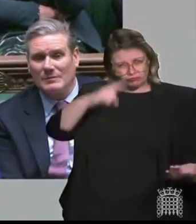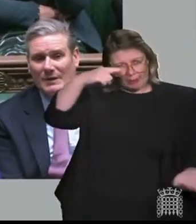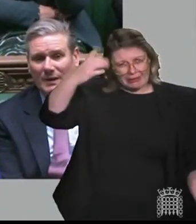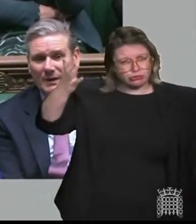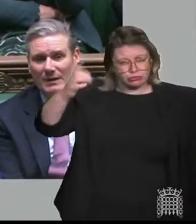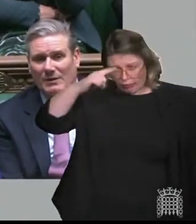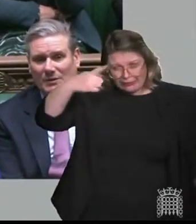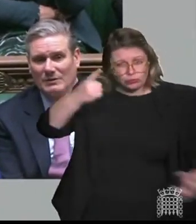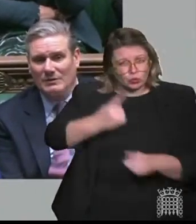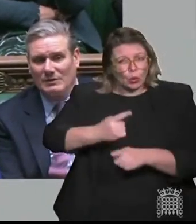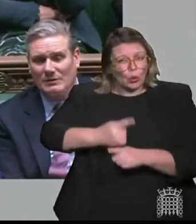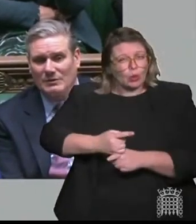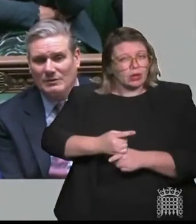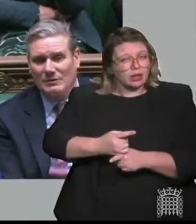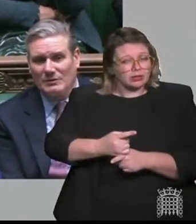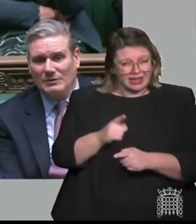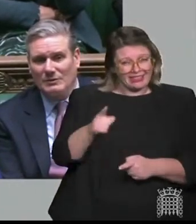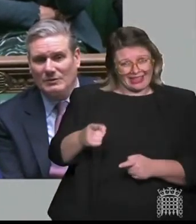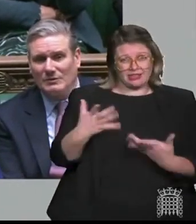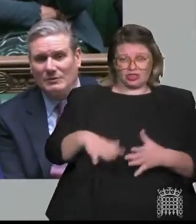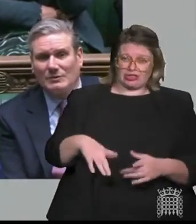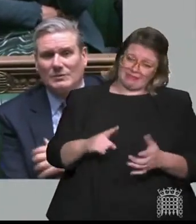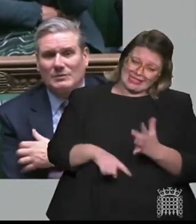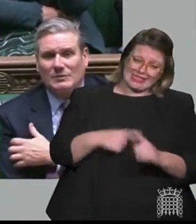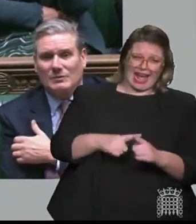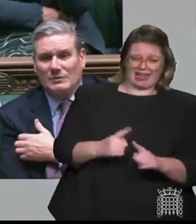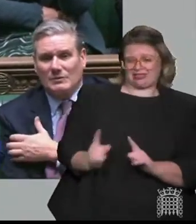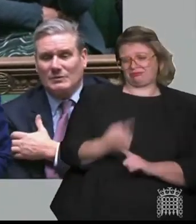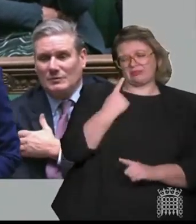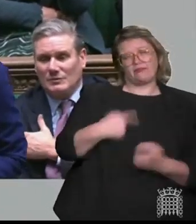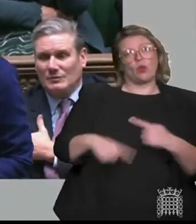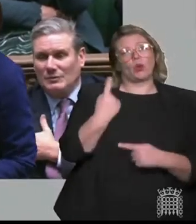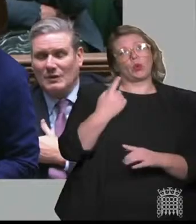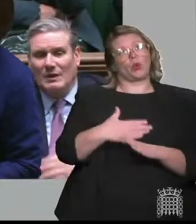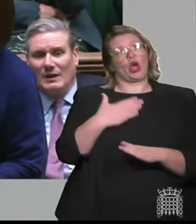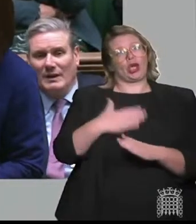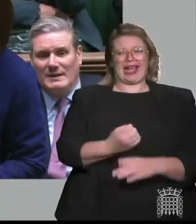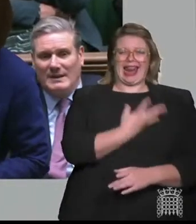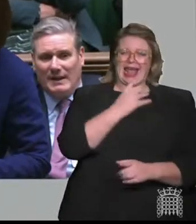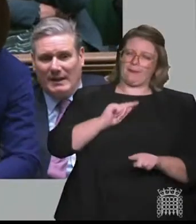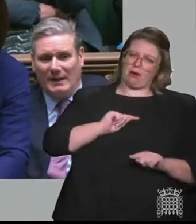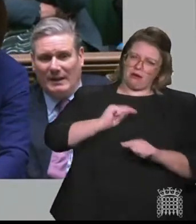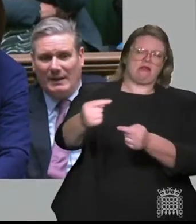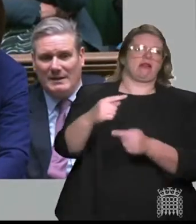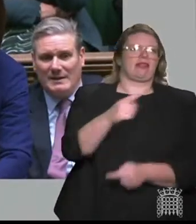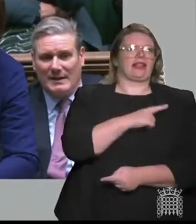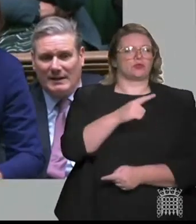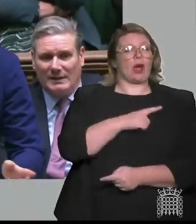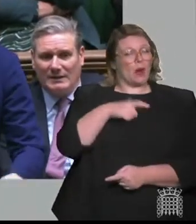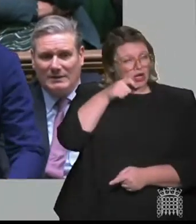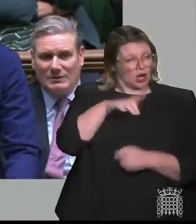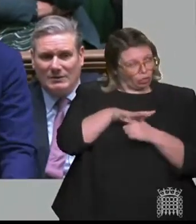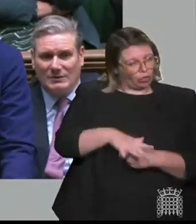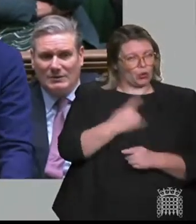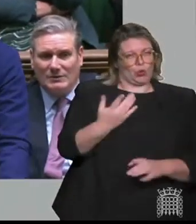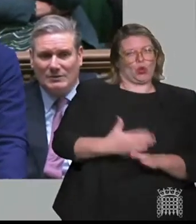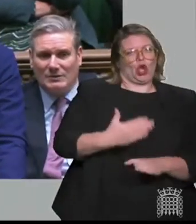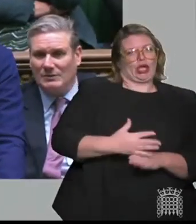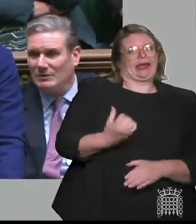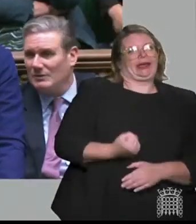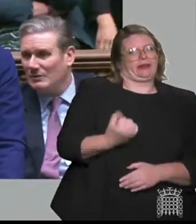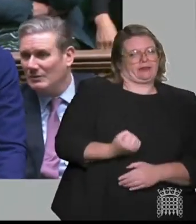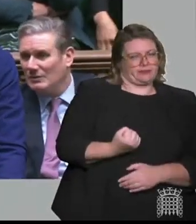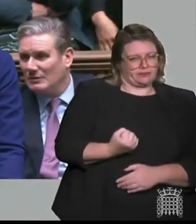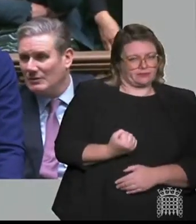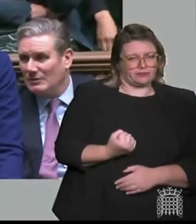nonsense. It was a tax on working people, and we opposed it for that very reason. Yet again, the Prime